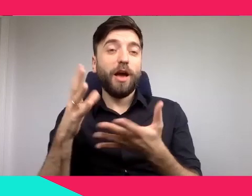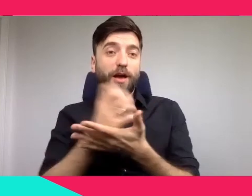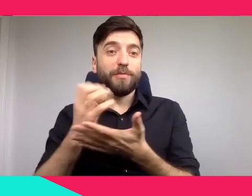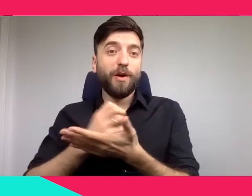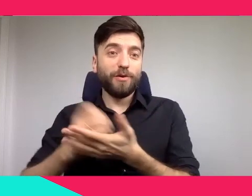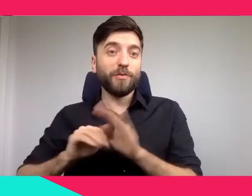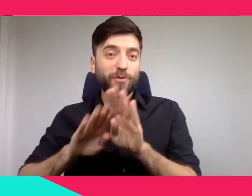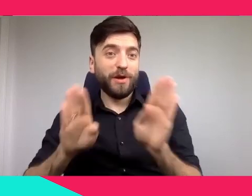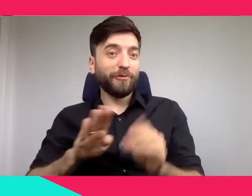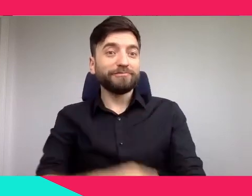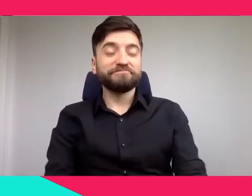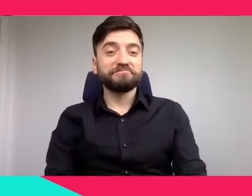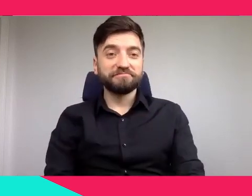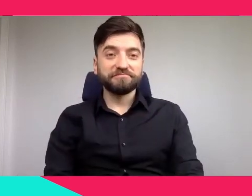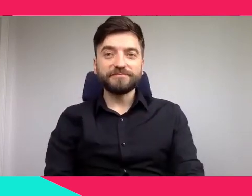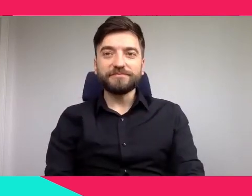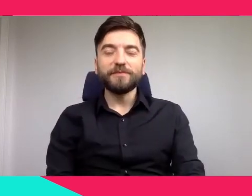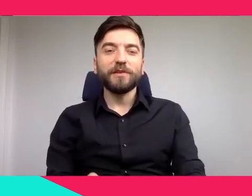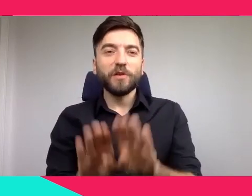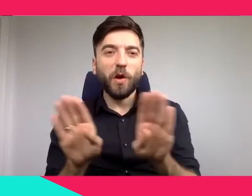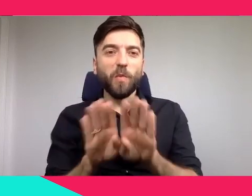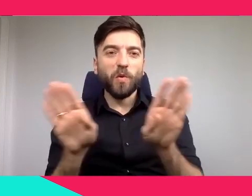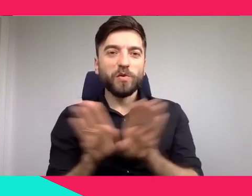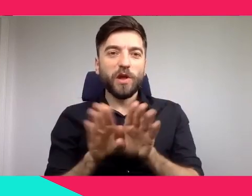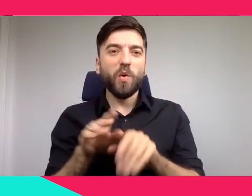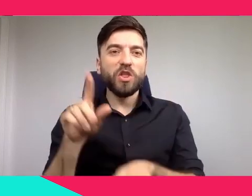month, these